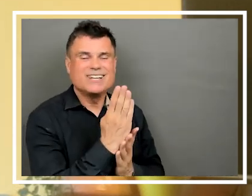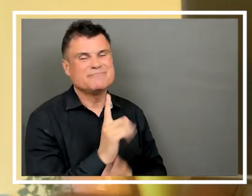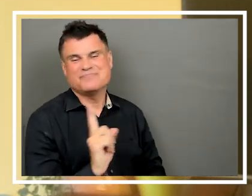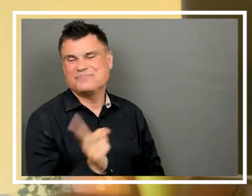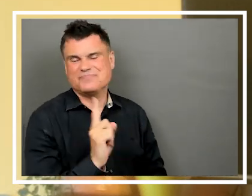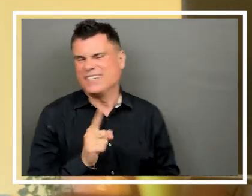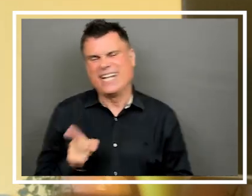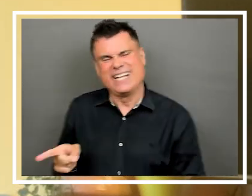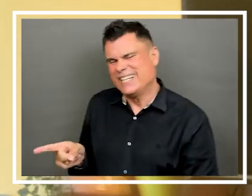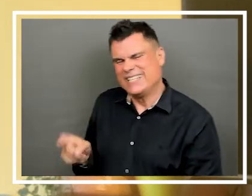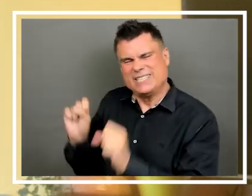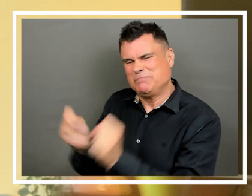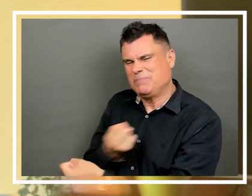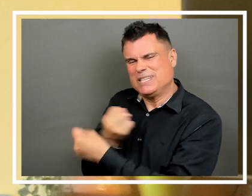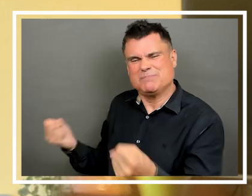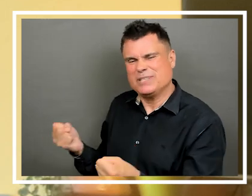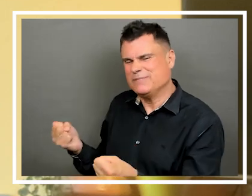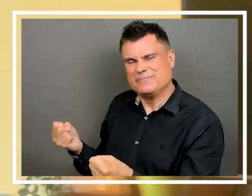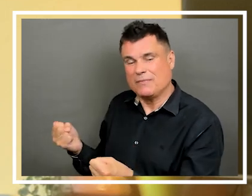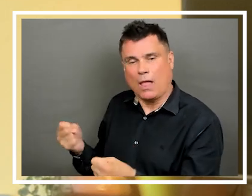to anything, and they